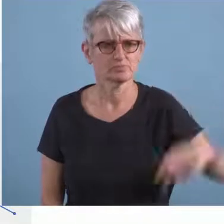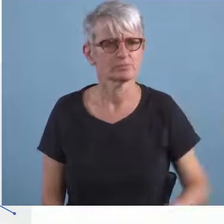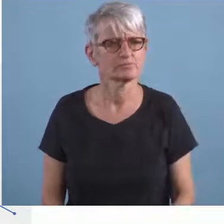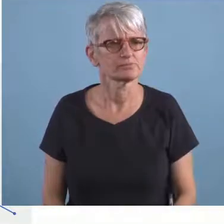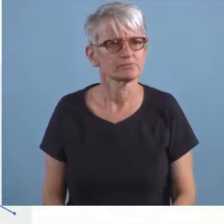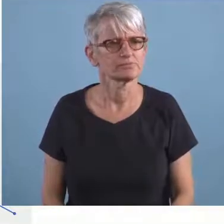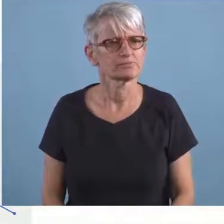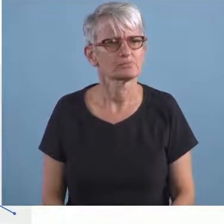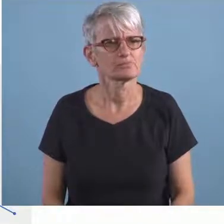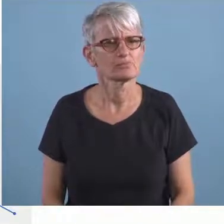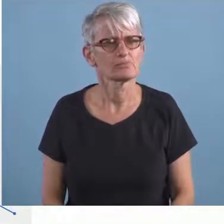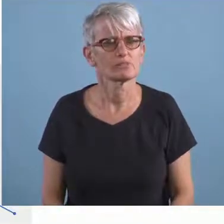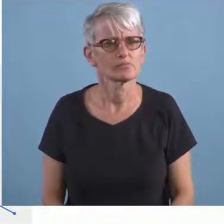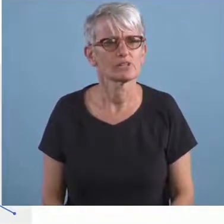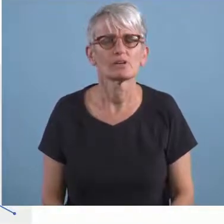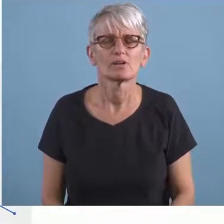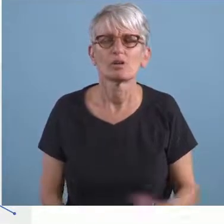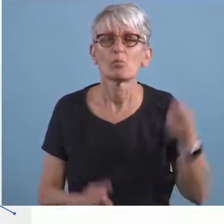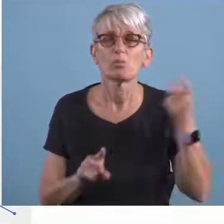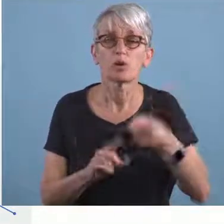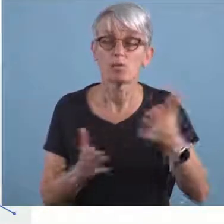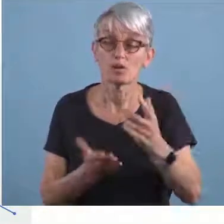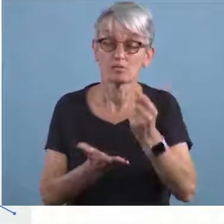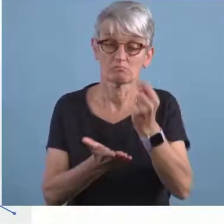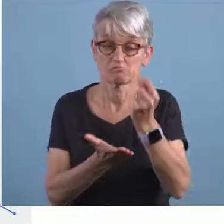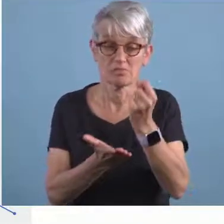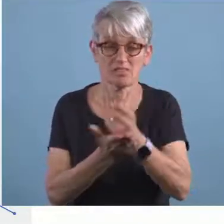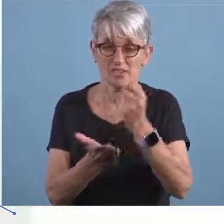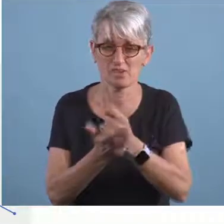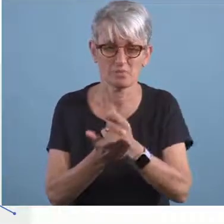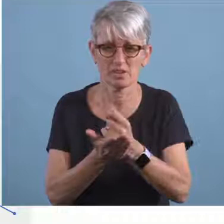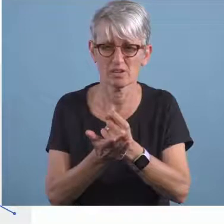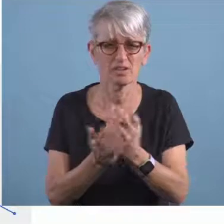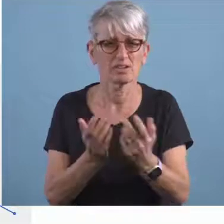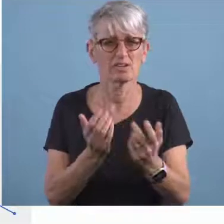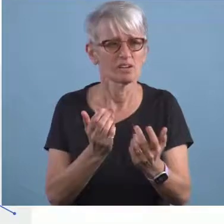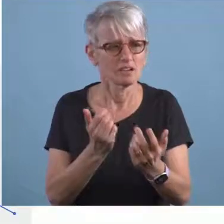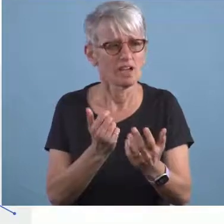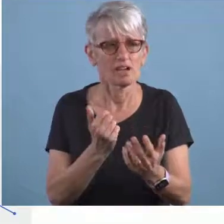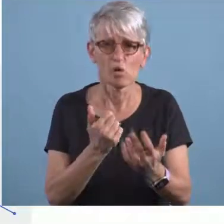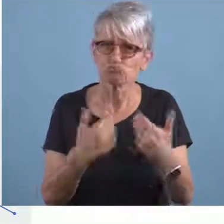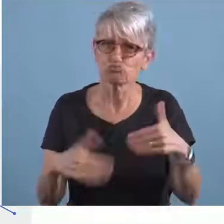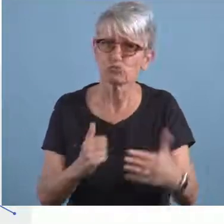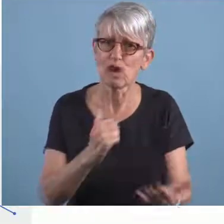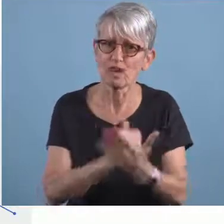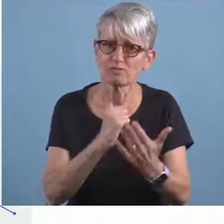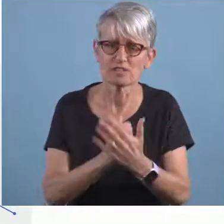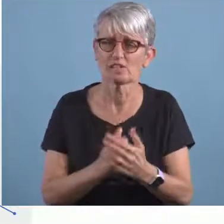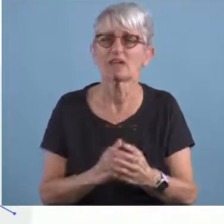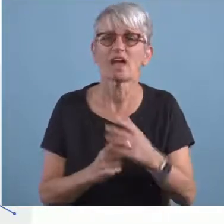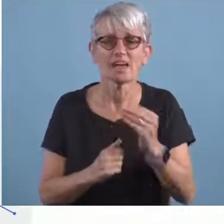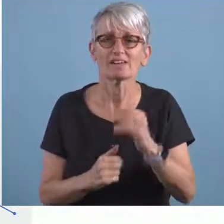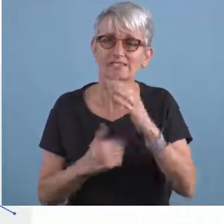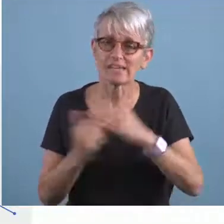So all of this says that the therapy was significantly helpful, and it didn't matter if you were in the